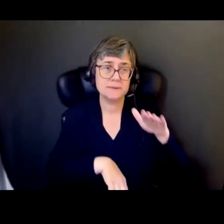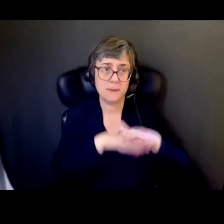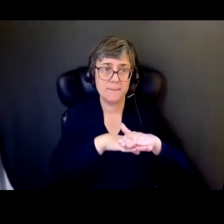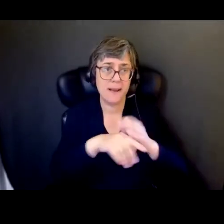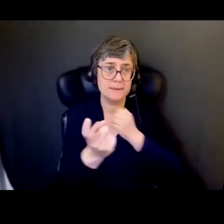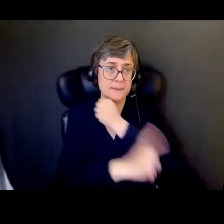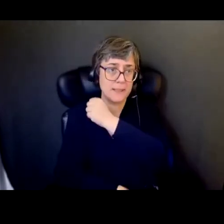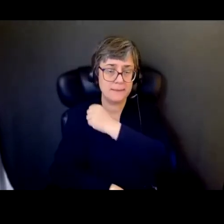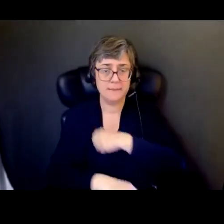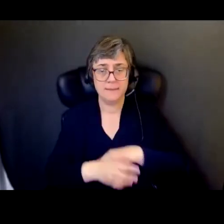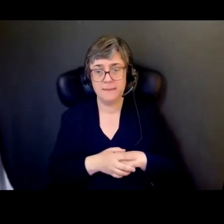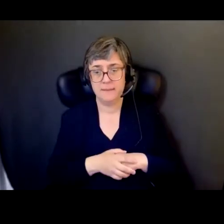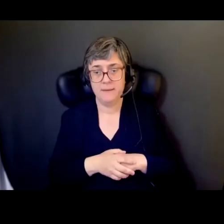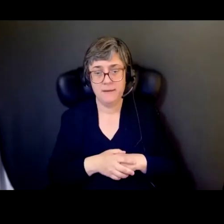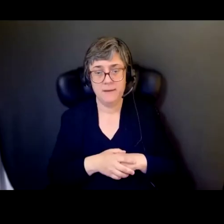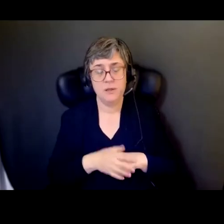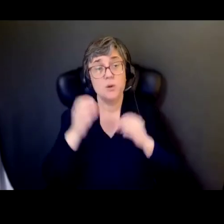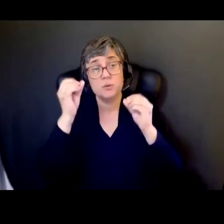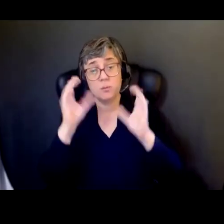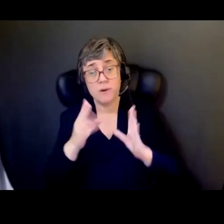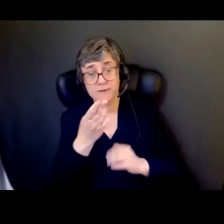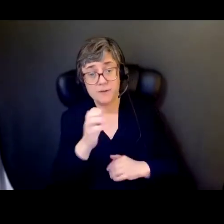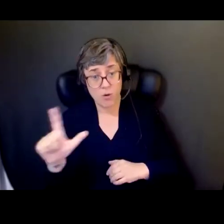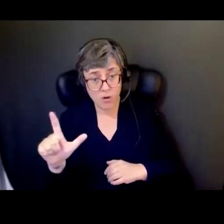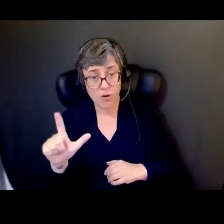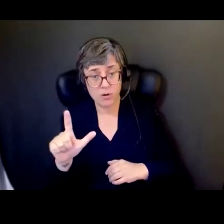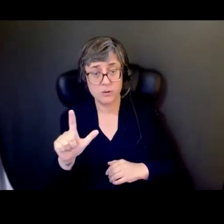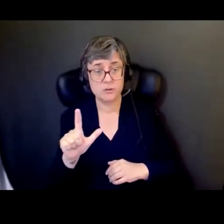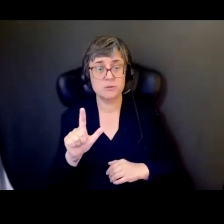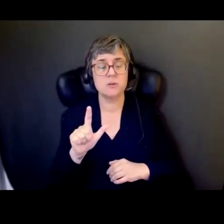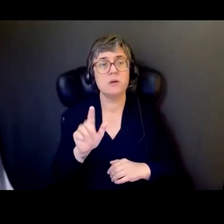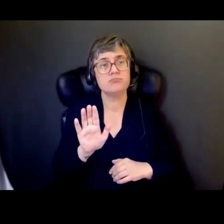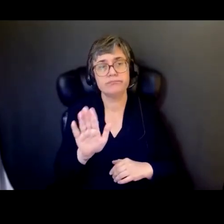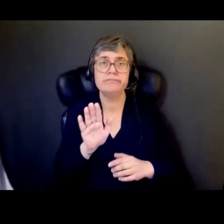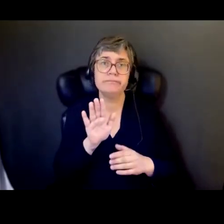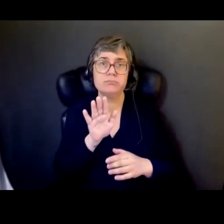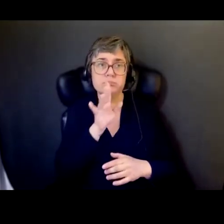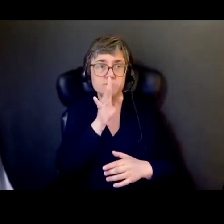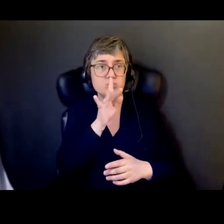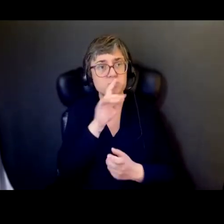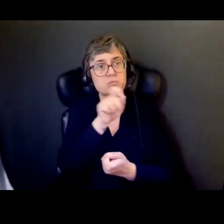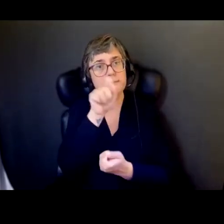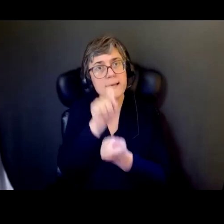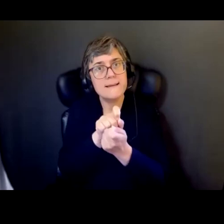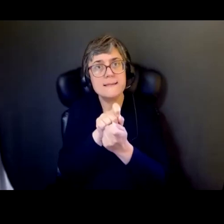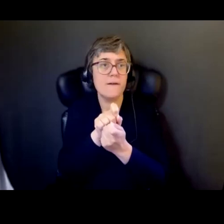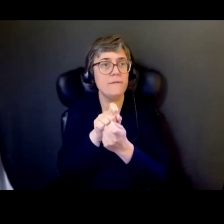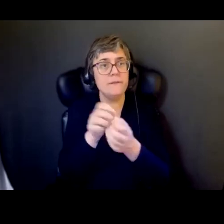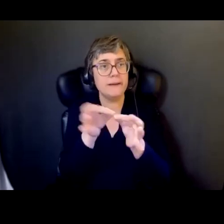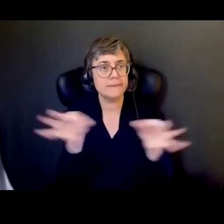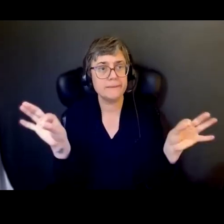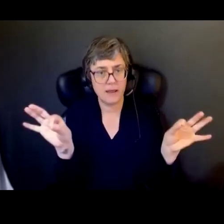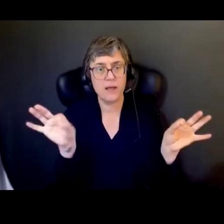quite tricky to just paraphrase. So bear with me as I read it. Everyone commits